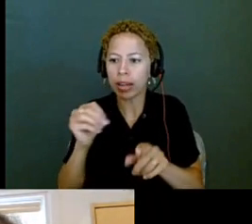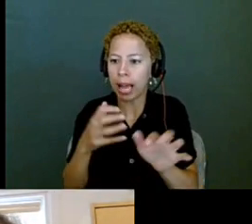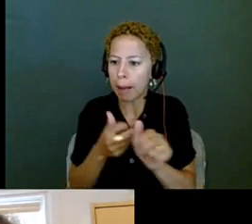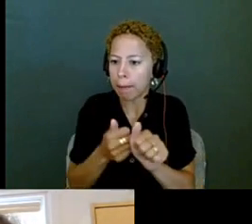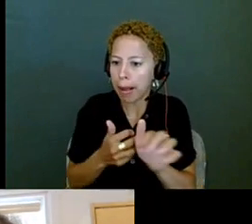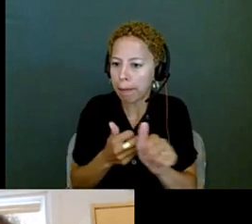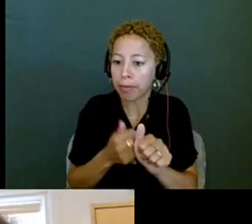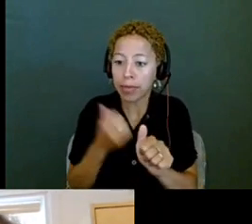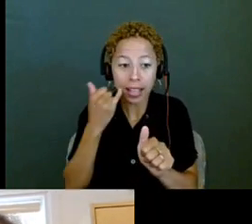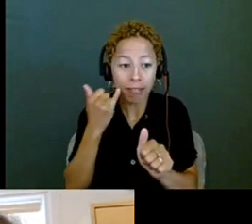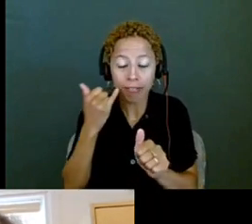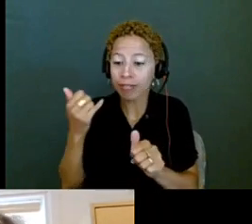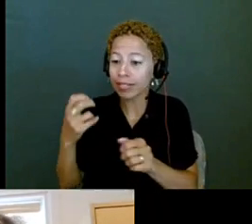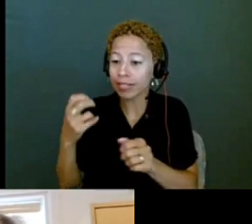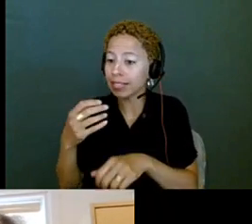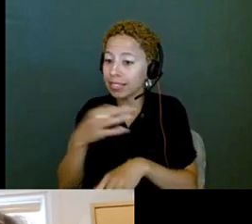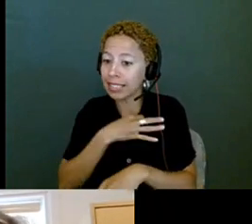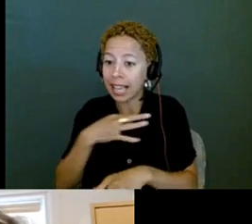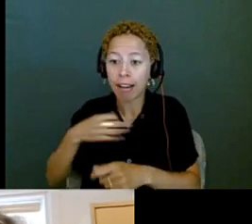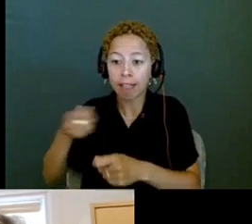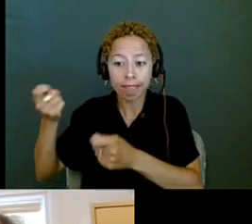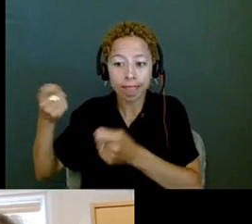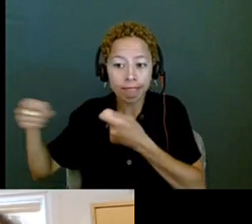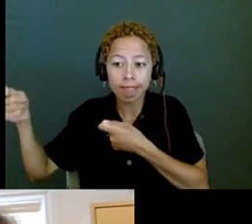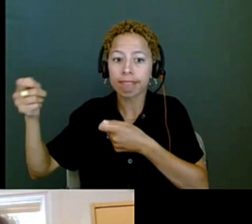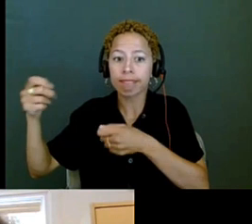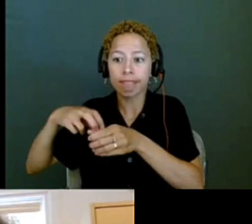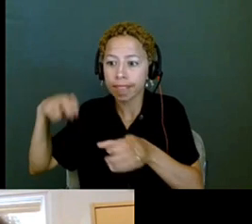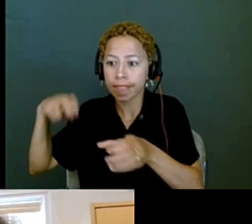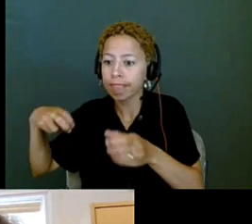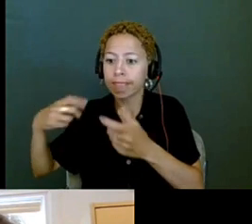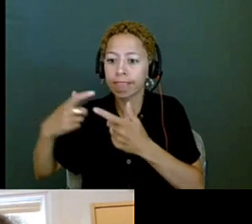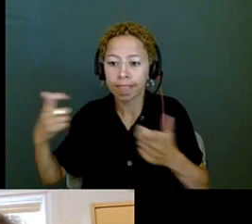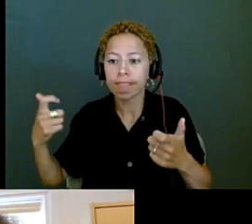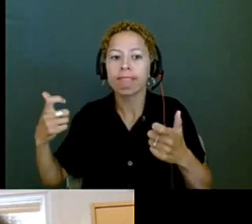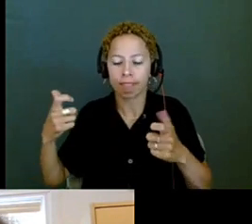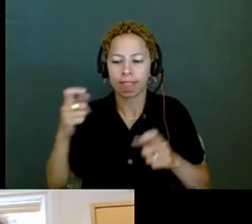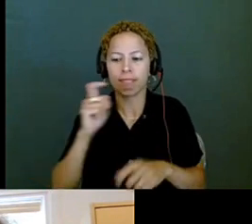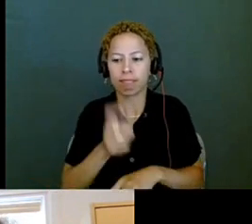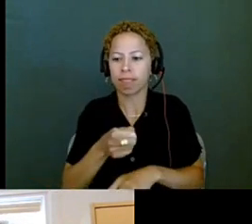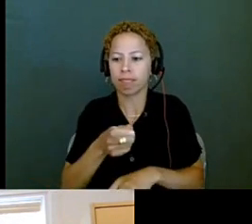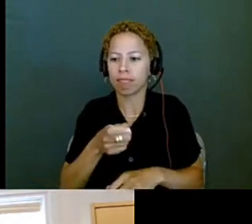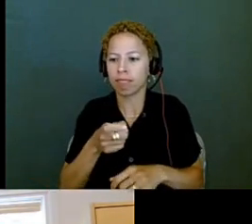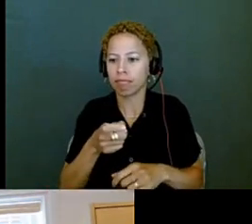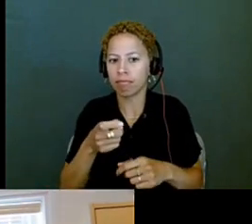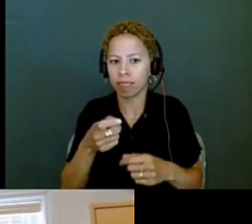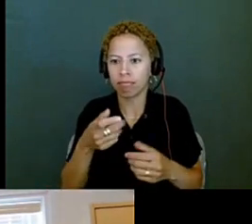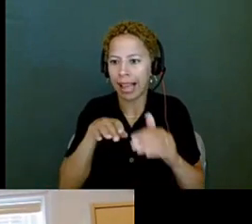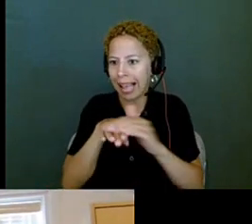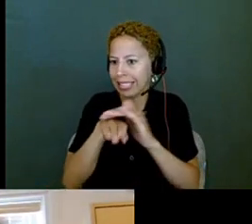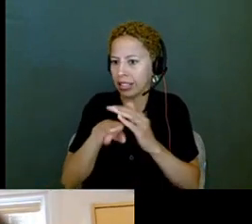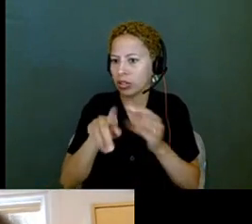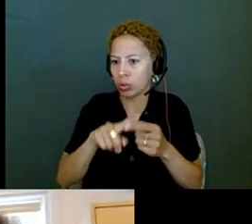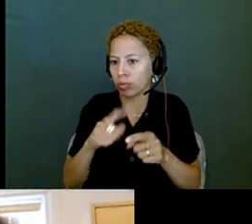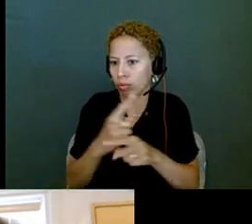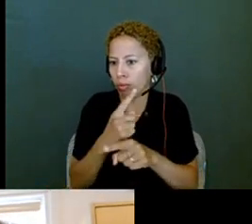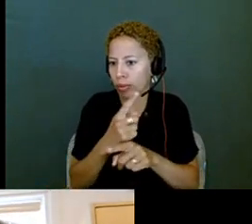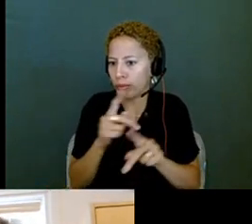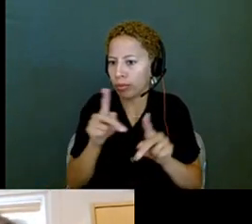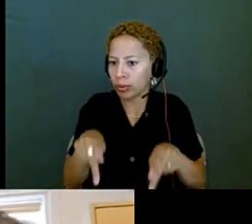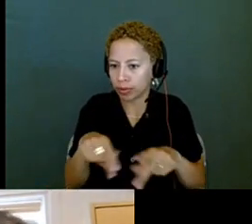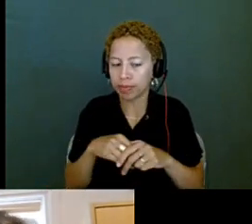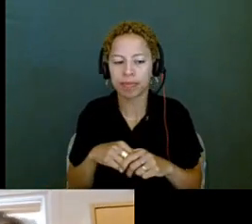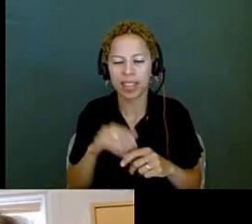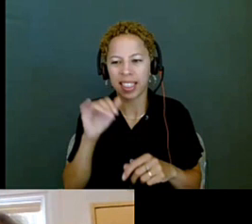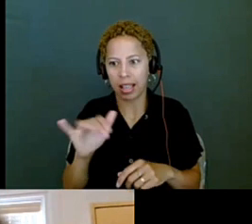there's turnover of any kind. One of our first tasks, as I said, was to regain that access. One